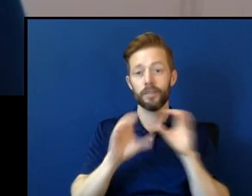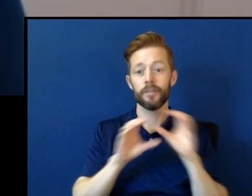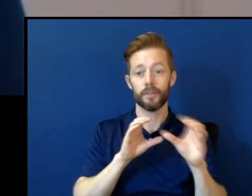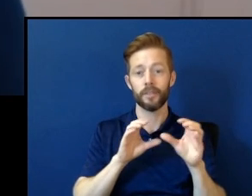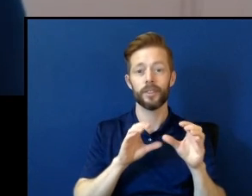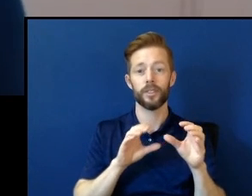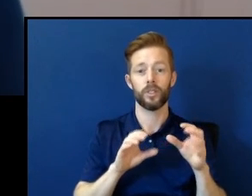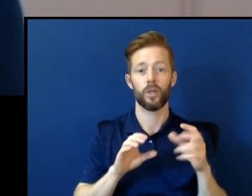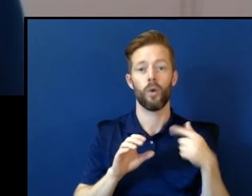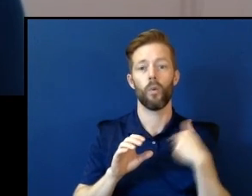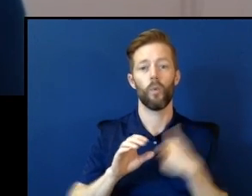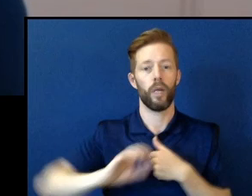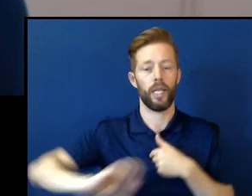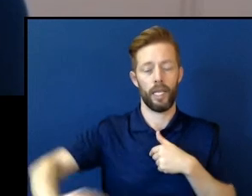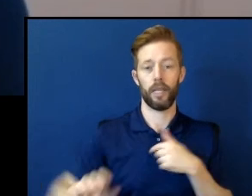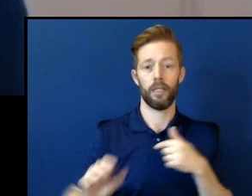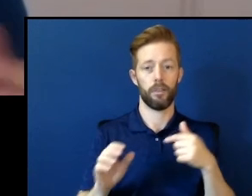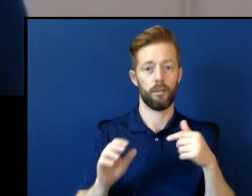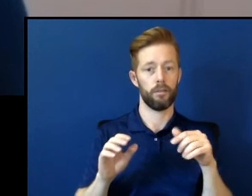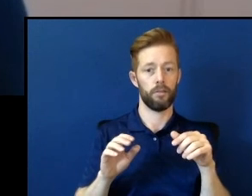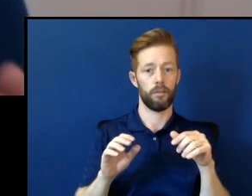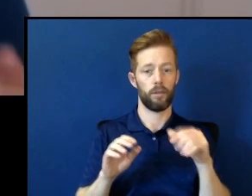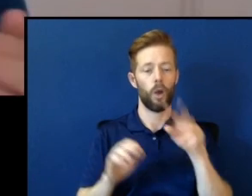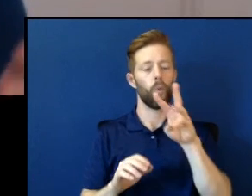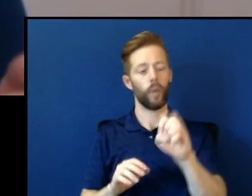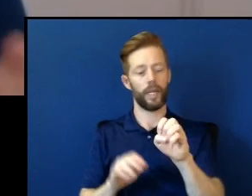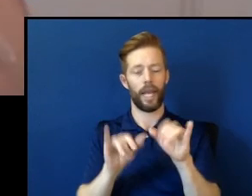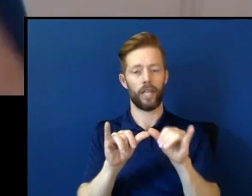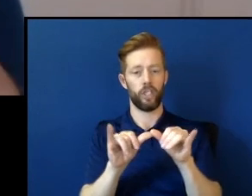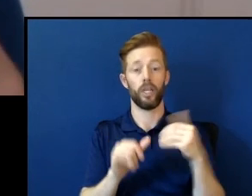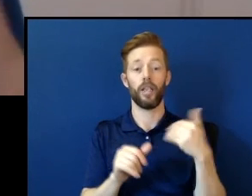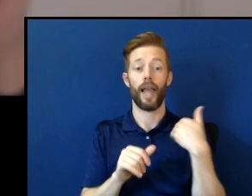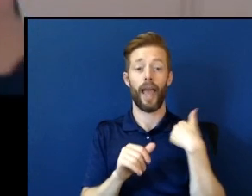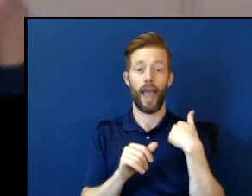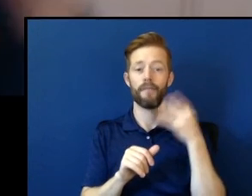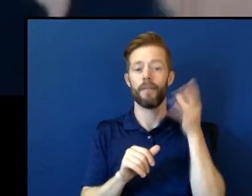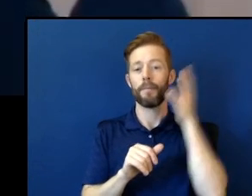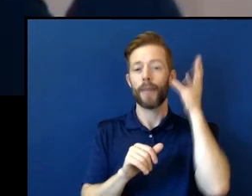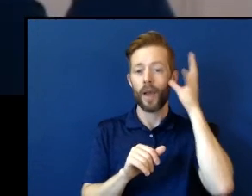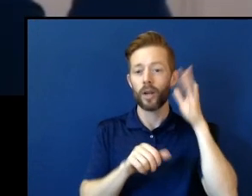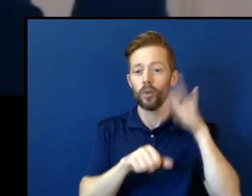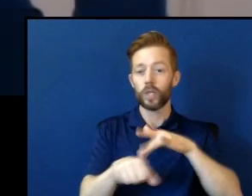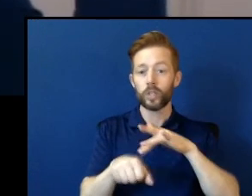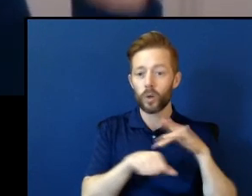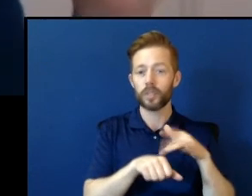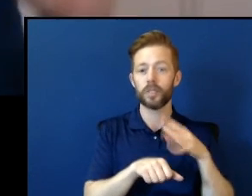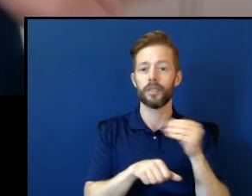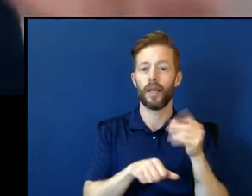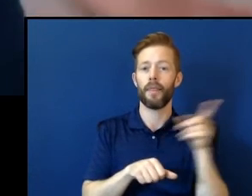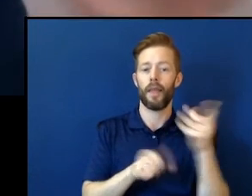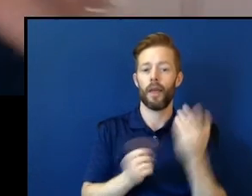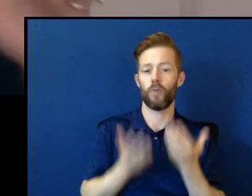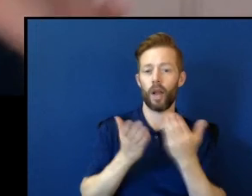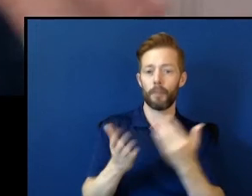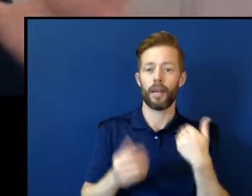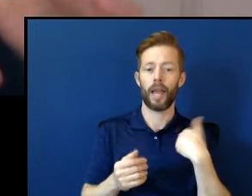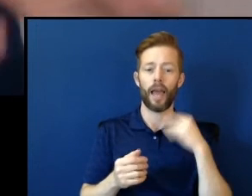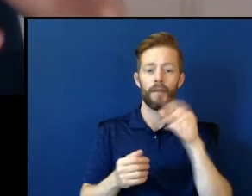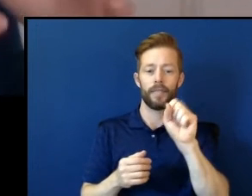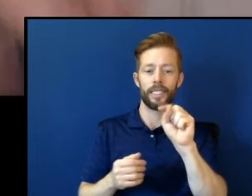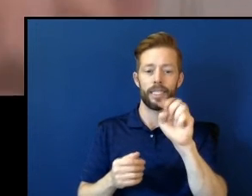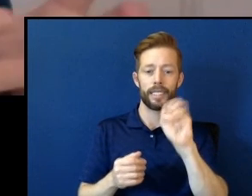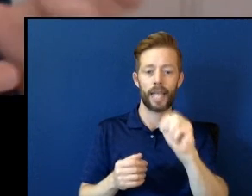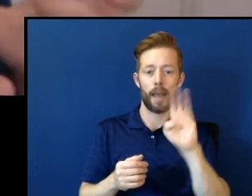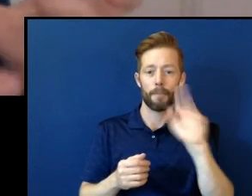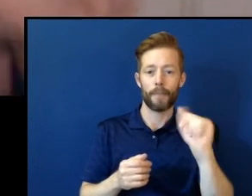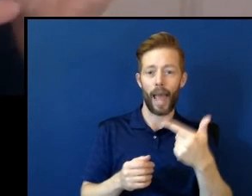communication piece, and We Engineer certainly has like parent resources, and they, recommend you